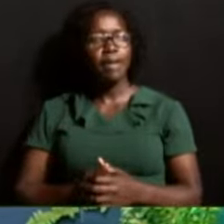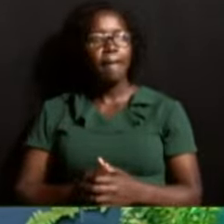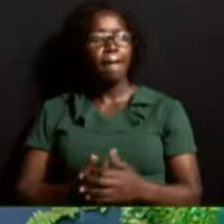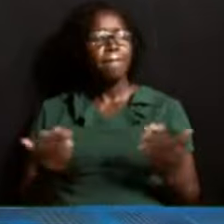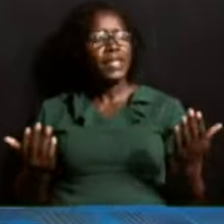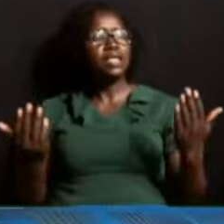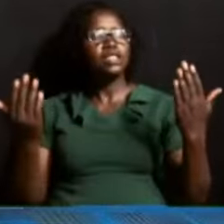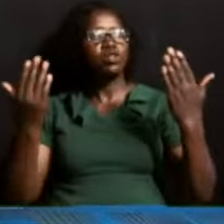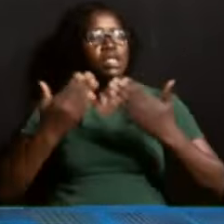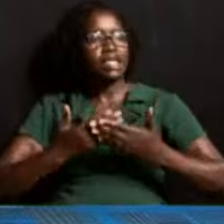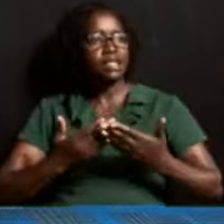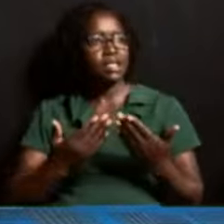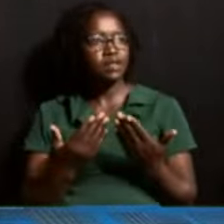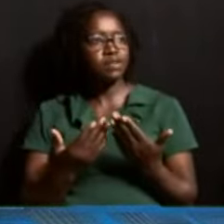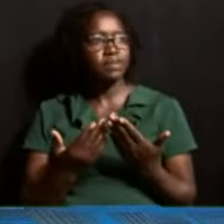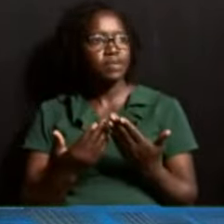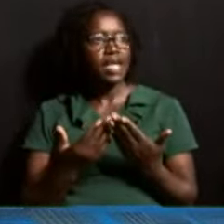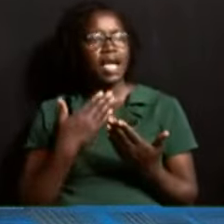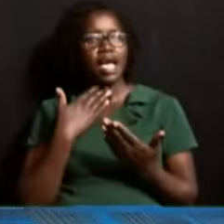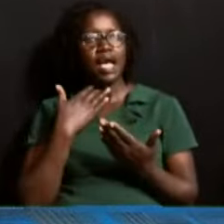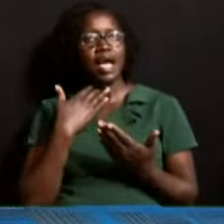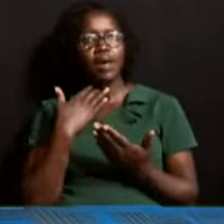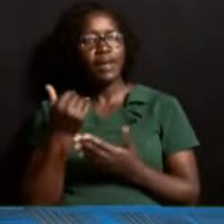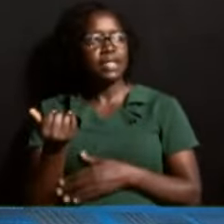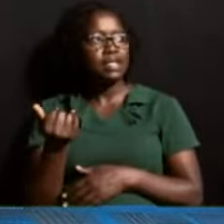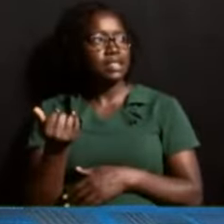Tonight, I would like to